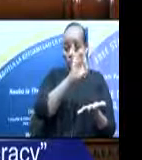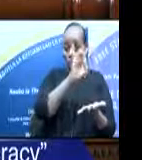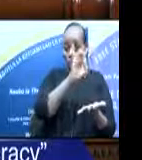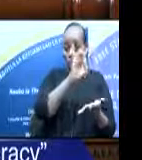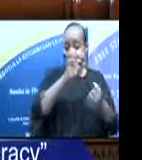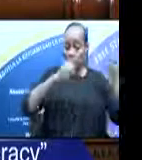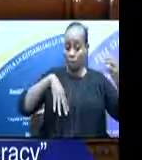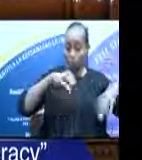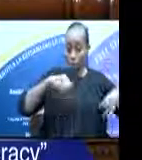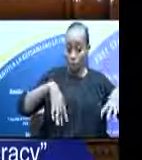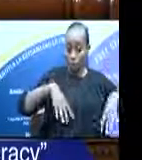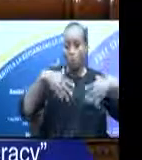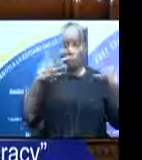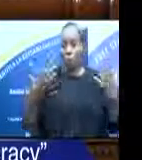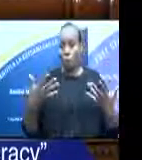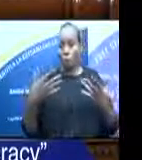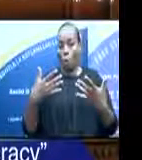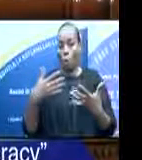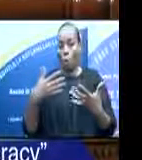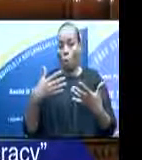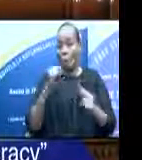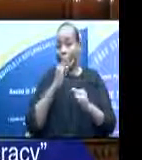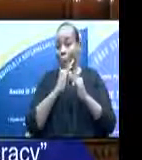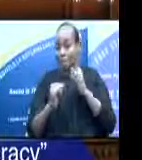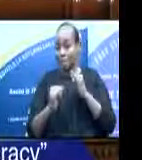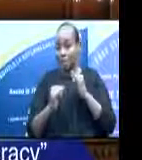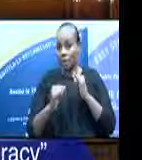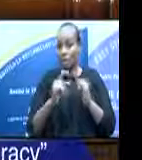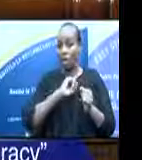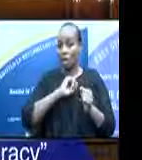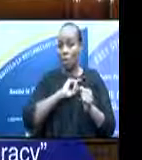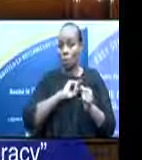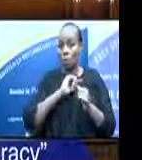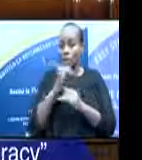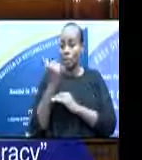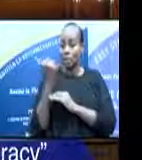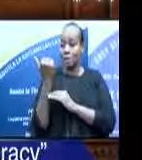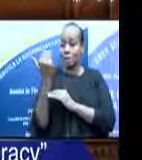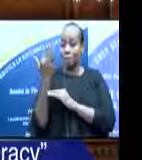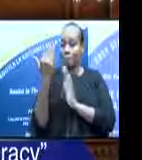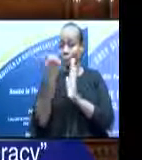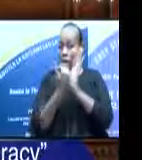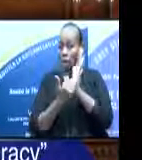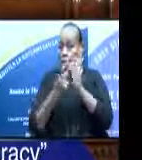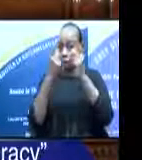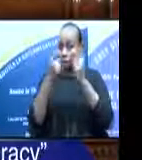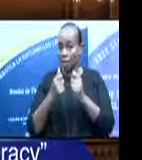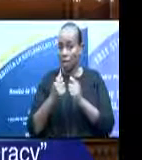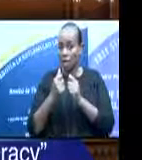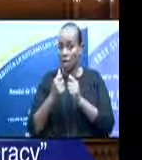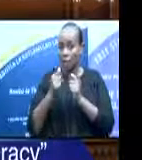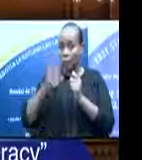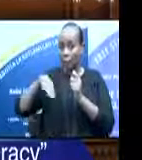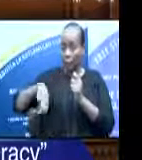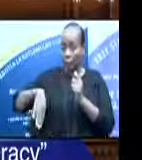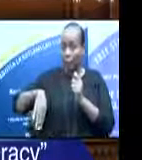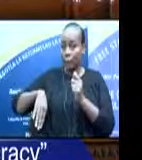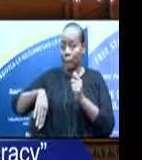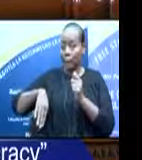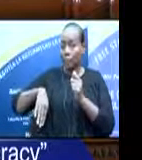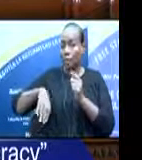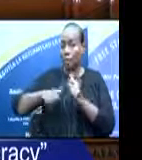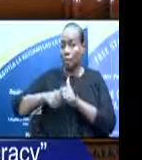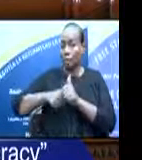fraud or error. Hence, you did not submit your financial statement in accordance with the